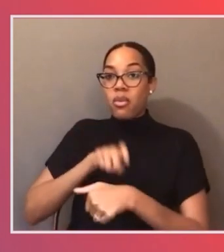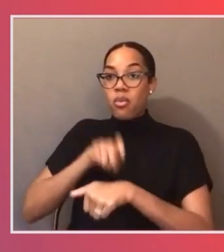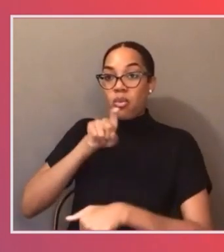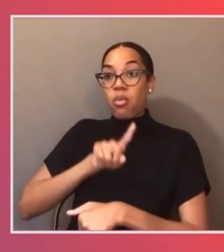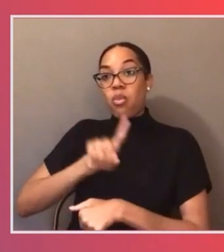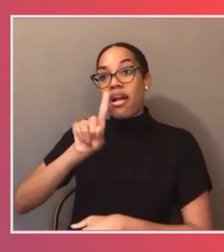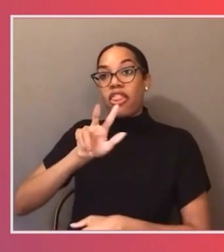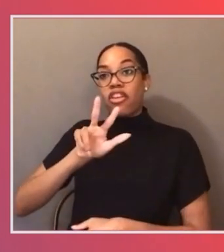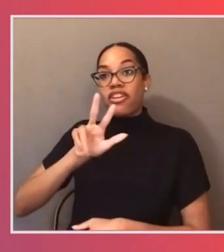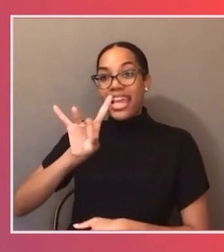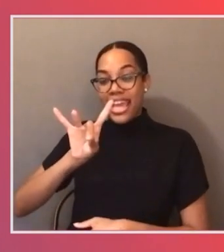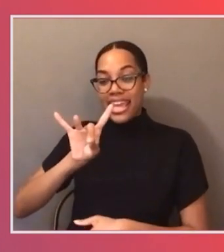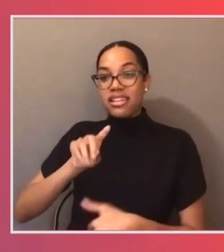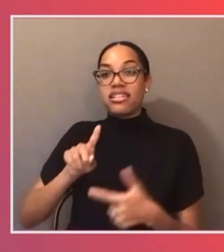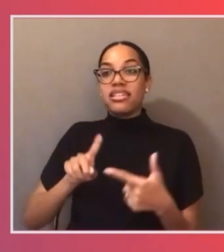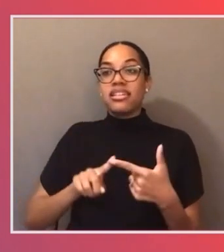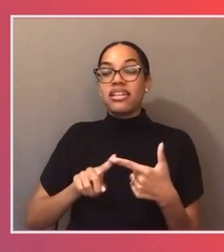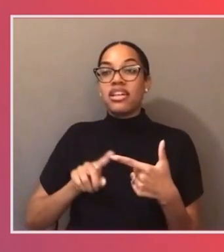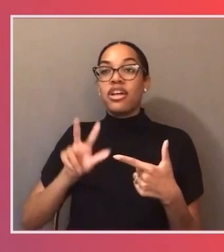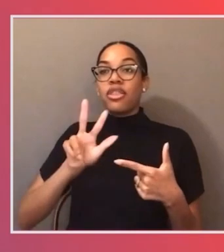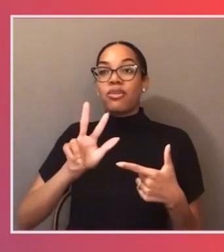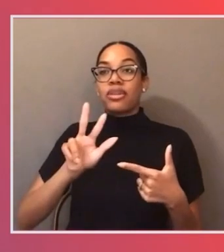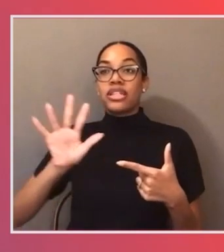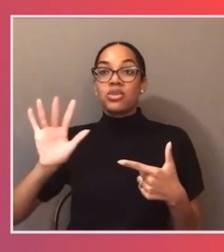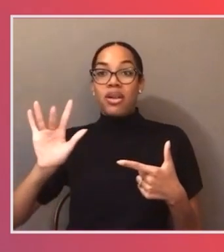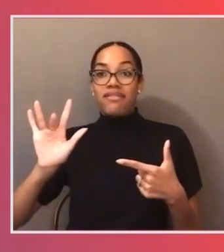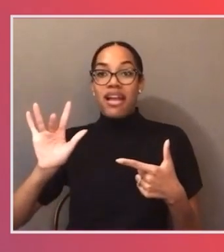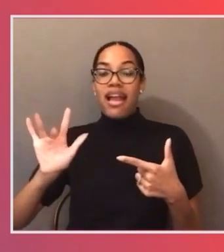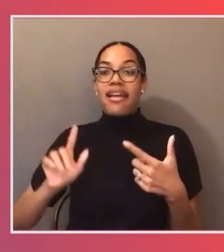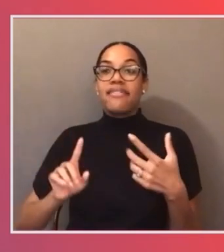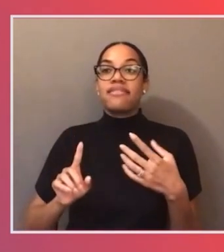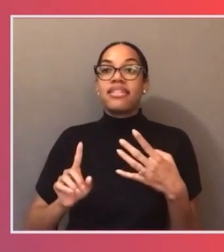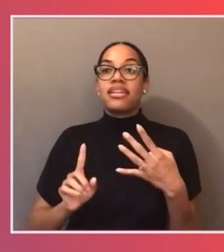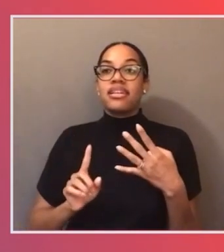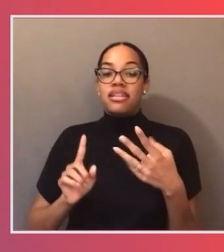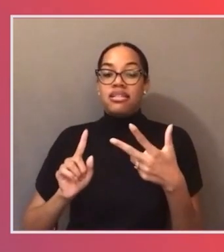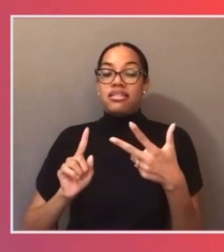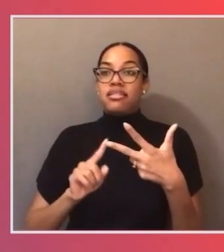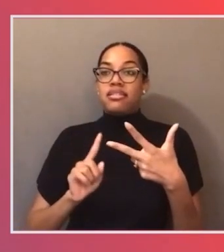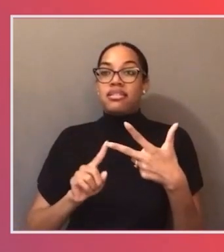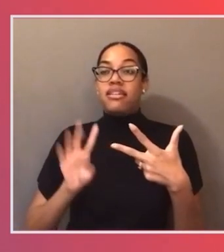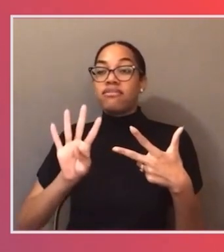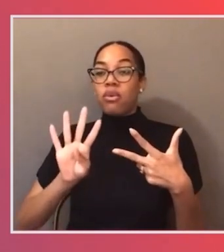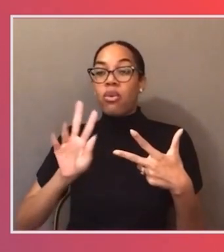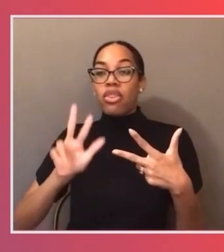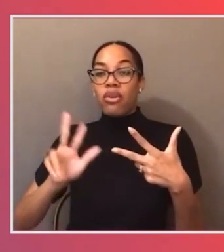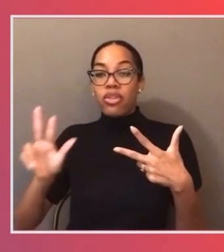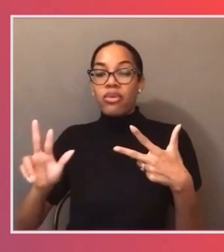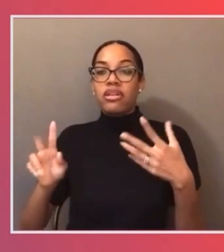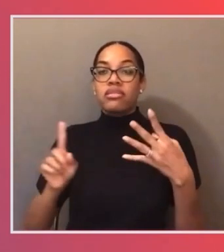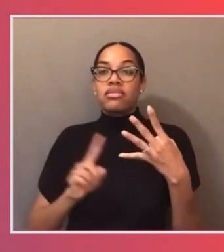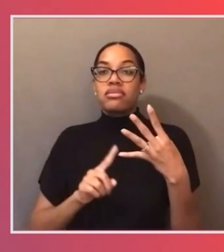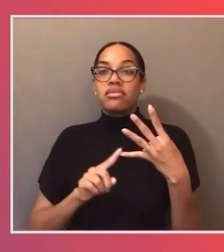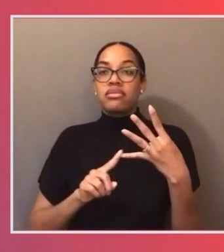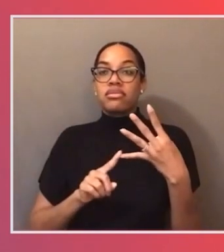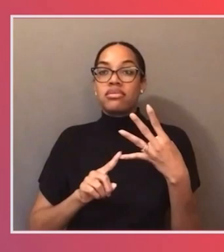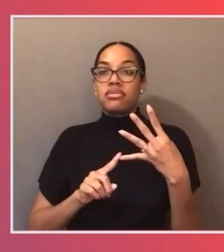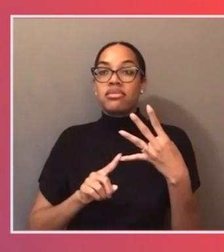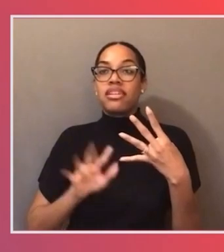3:25, C, 4:33, or D, 5:02? I got